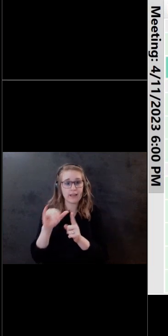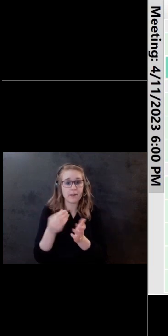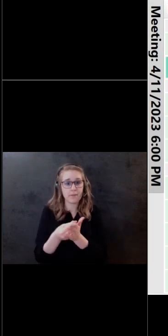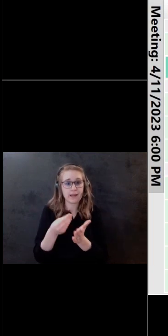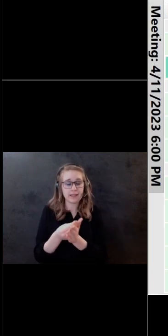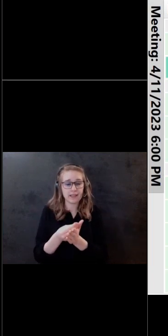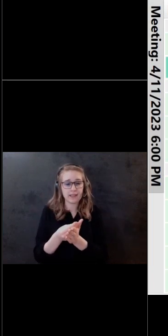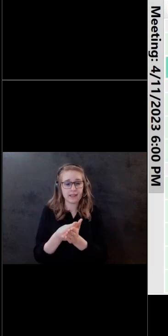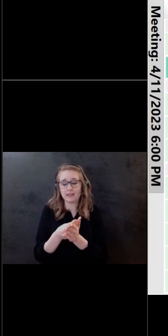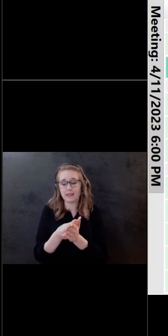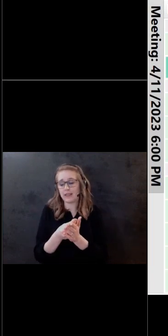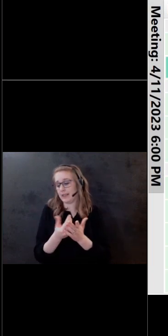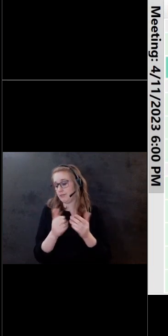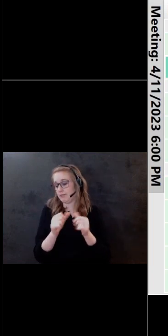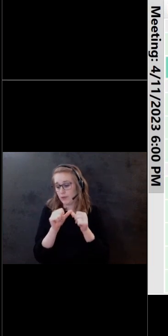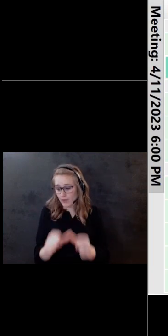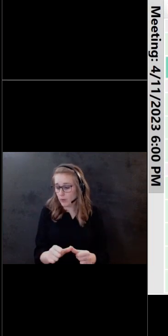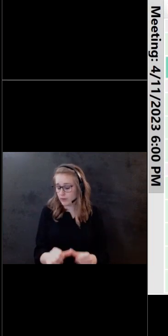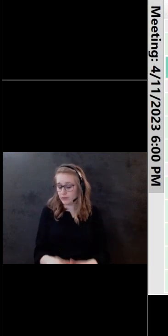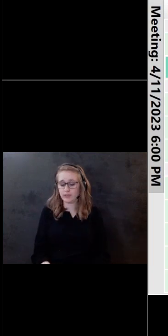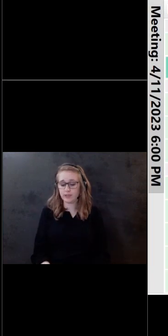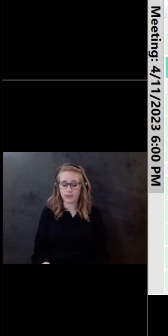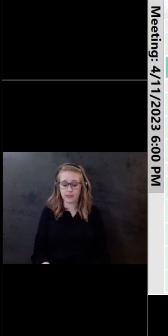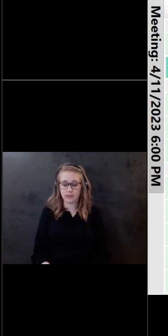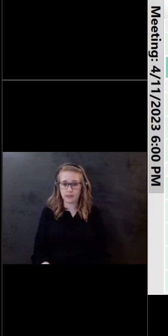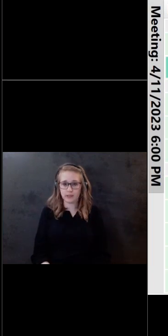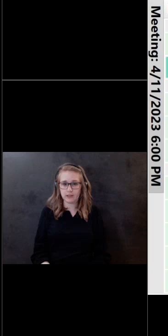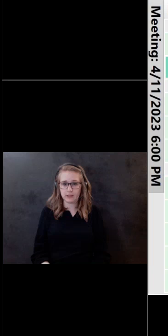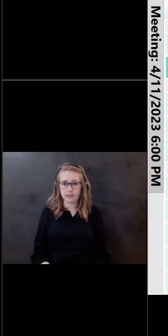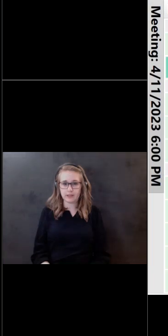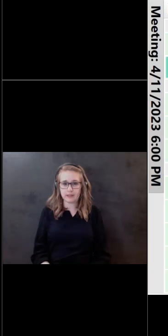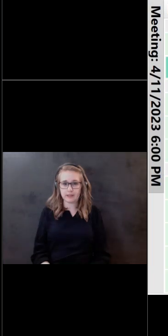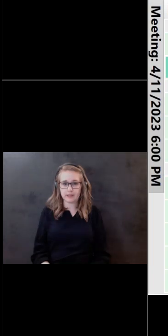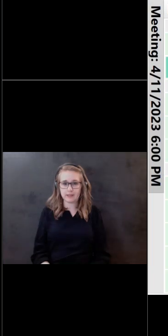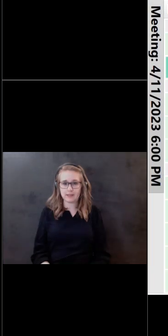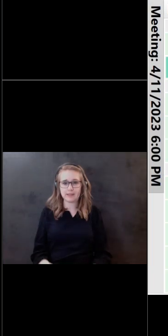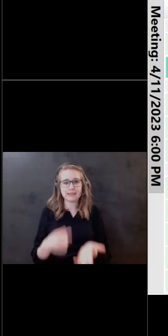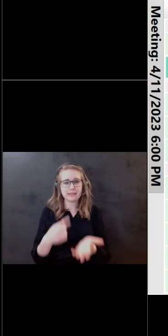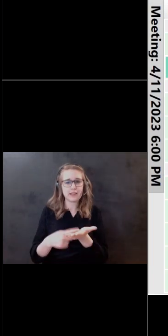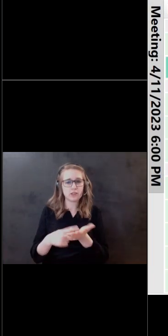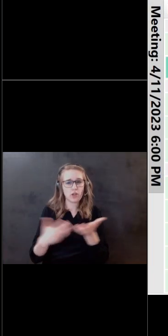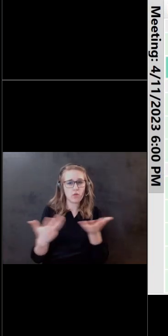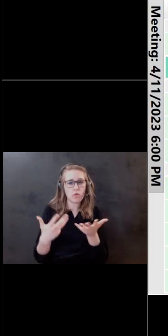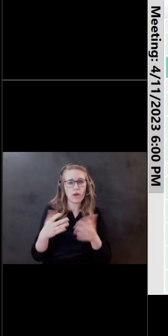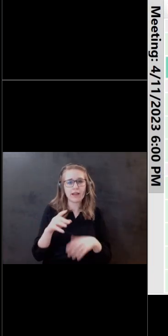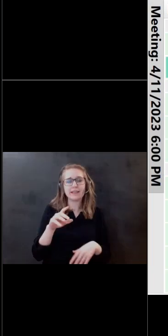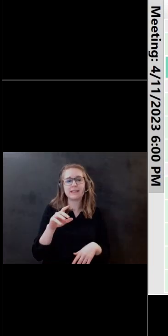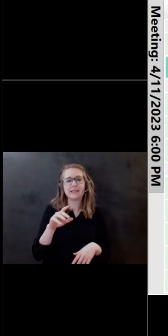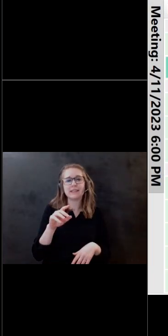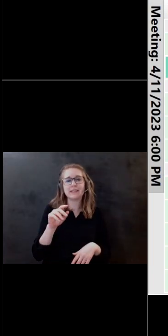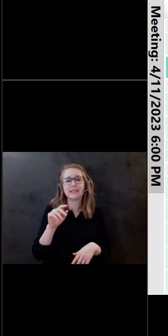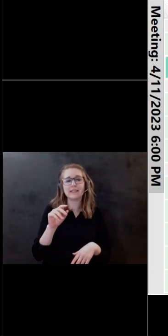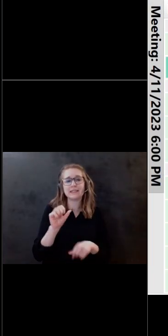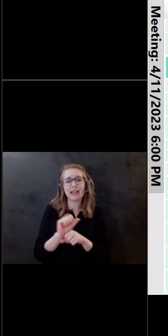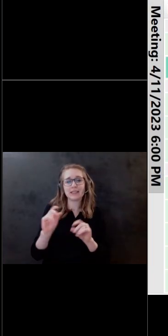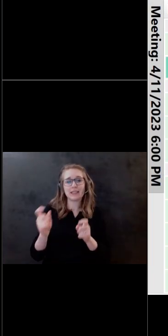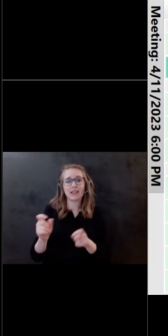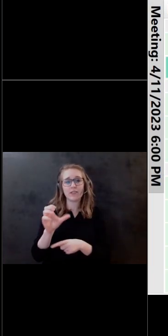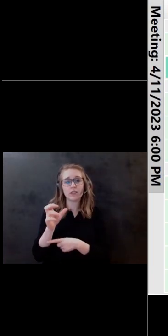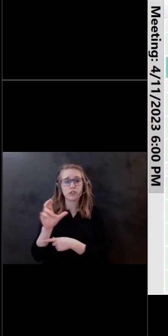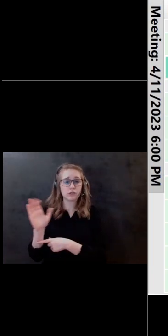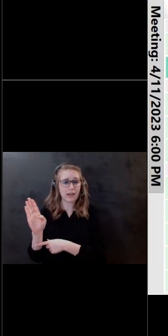and, you know, move it forward. The discussion of what tasks to give your CRAB board, here you